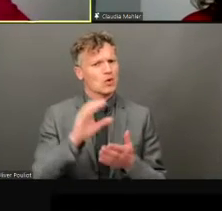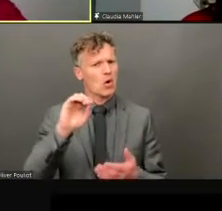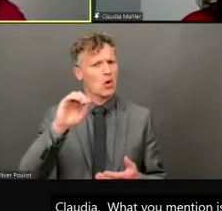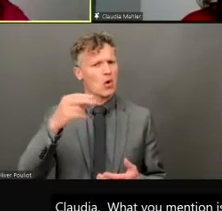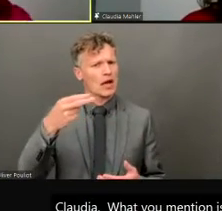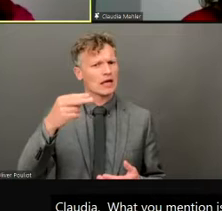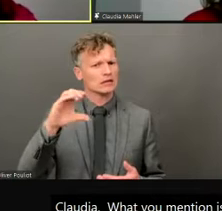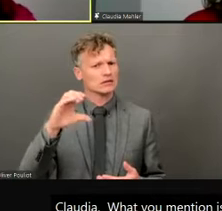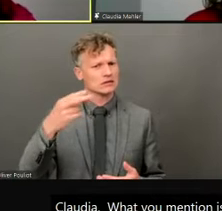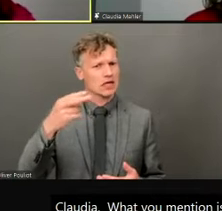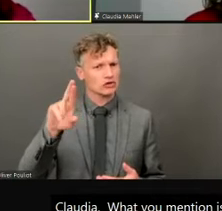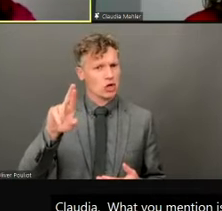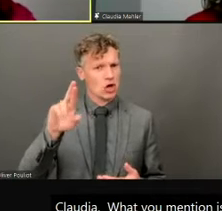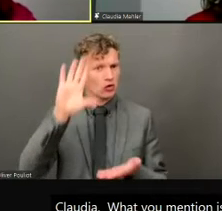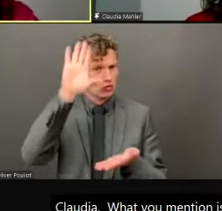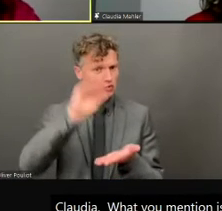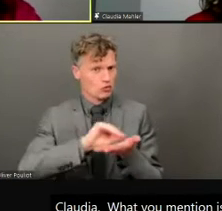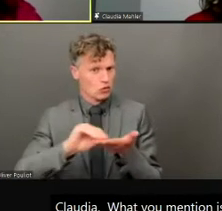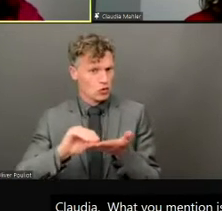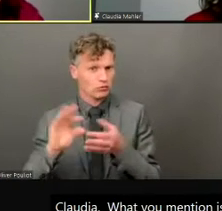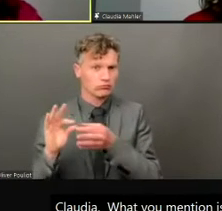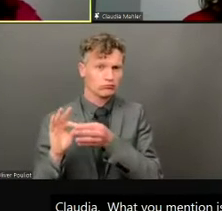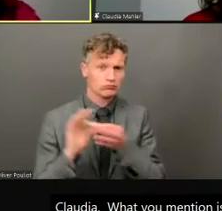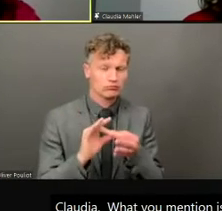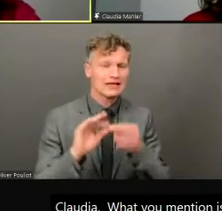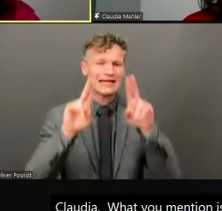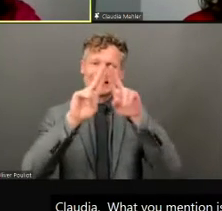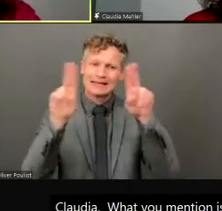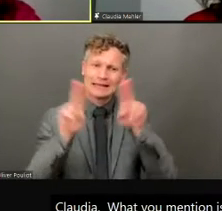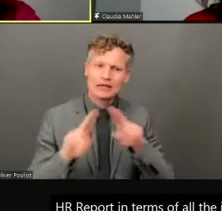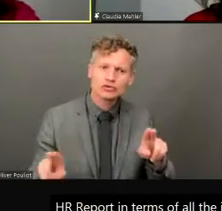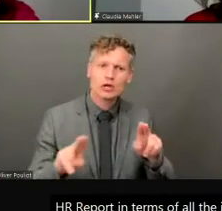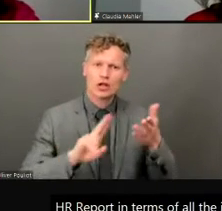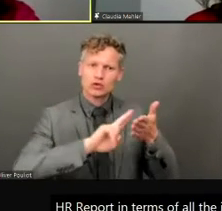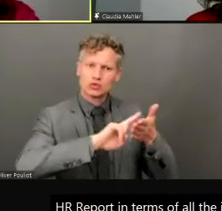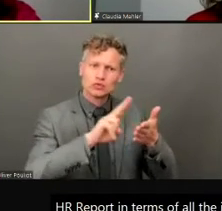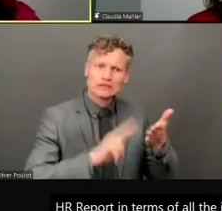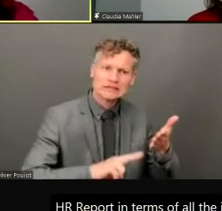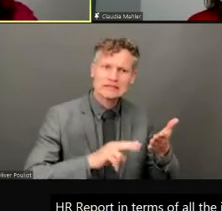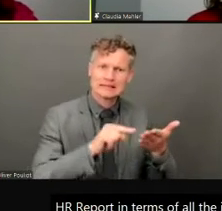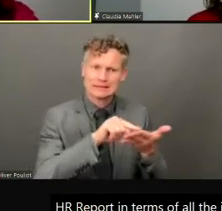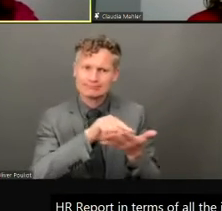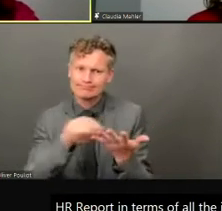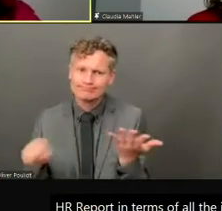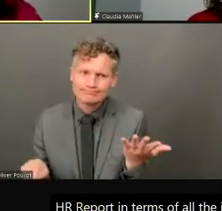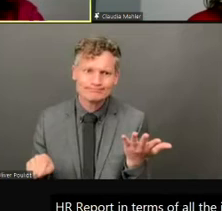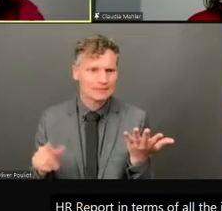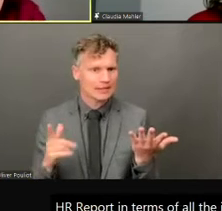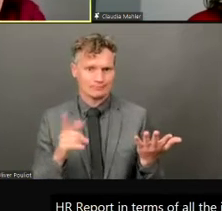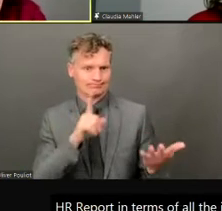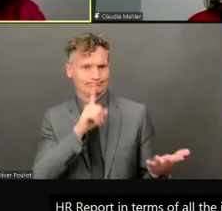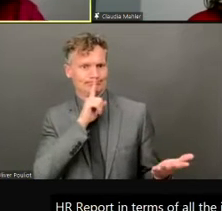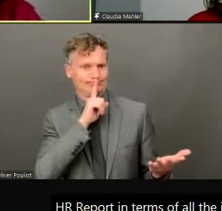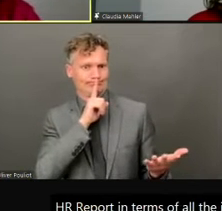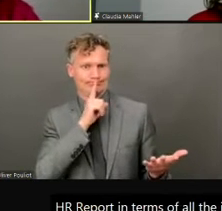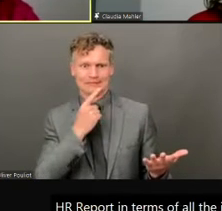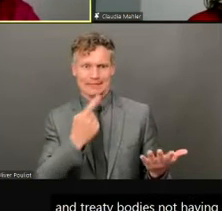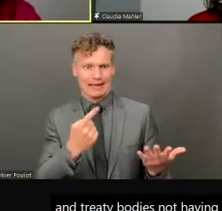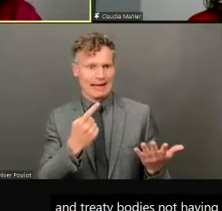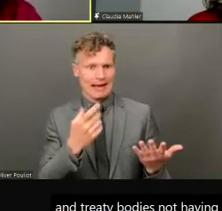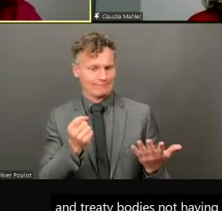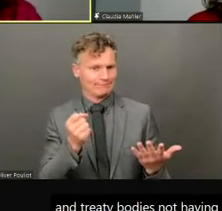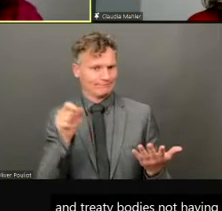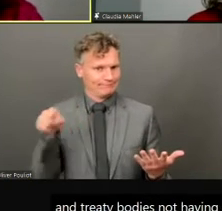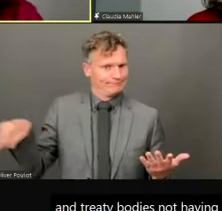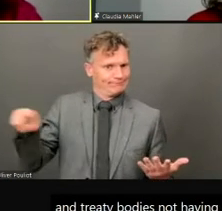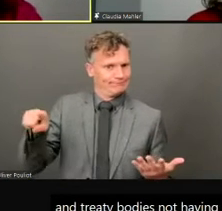the international human rights treaties and treaty bodies not having specifically addressed the barriers facing older persons in